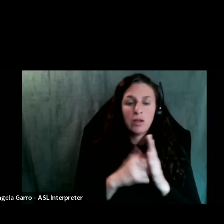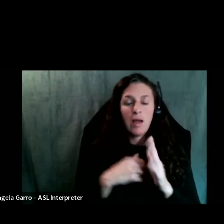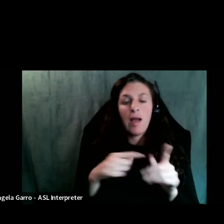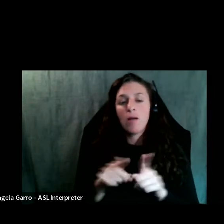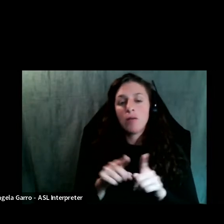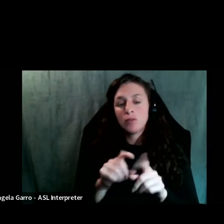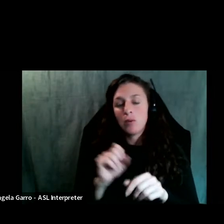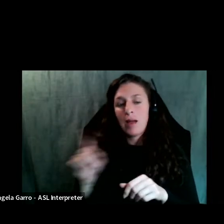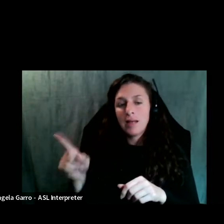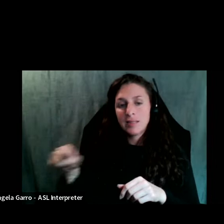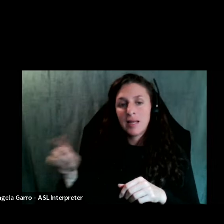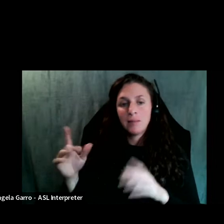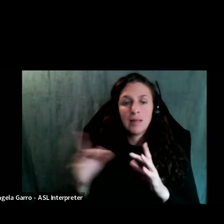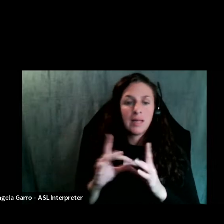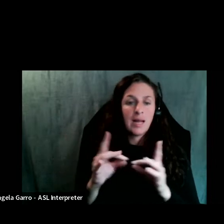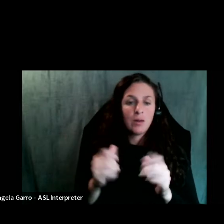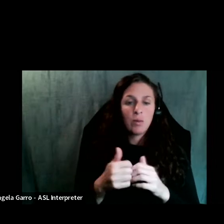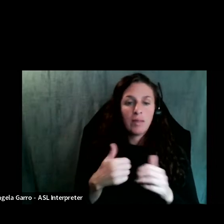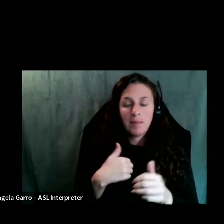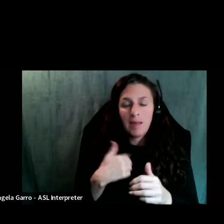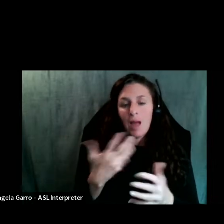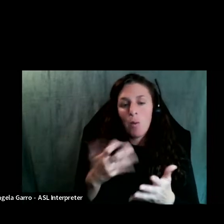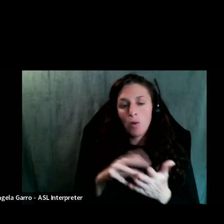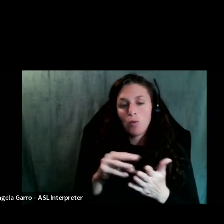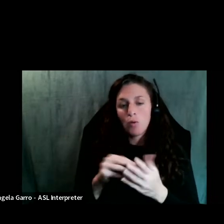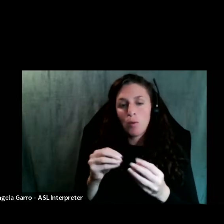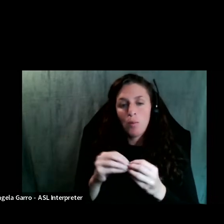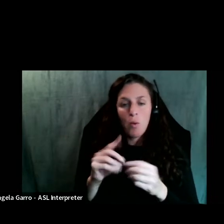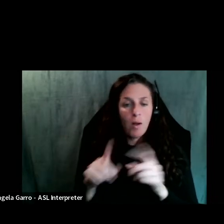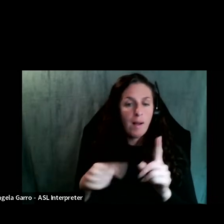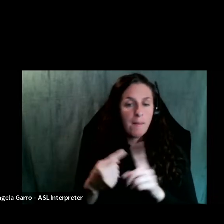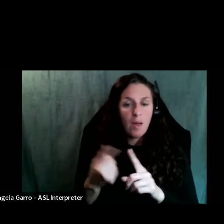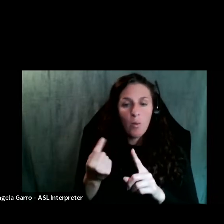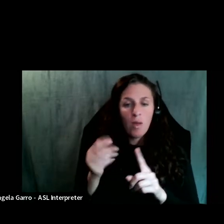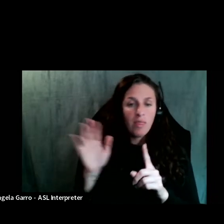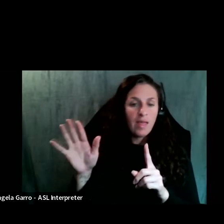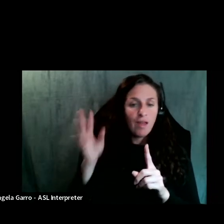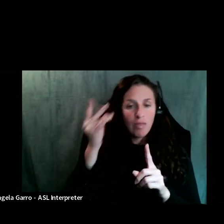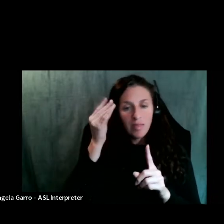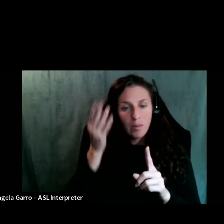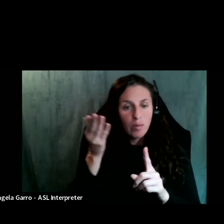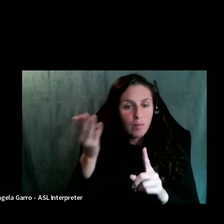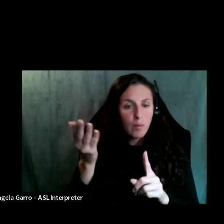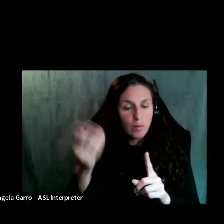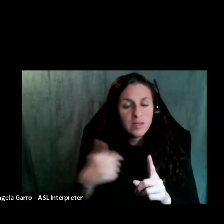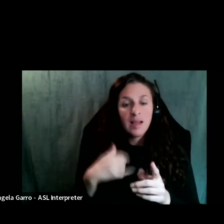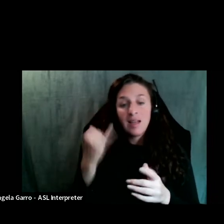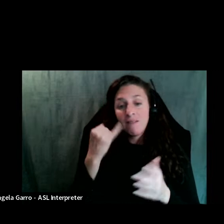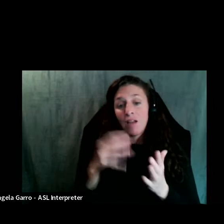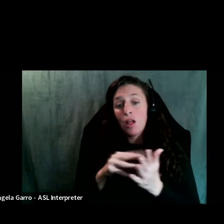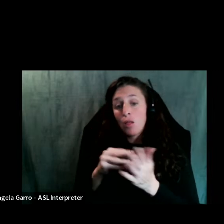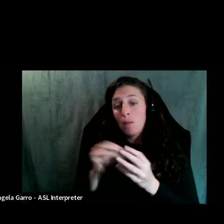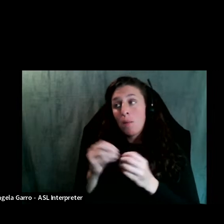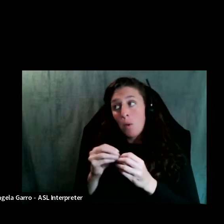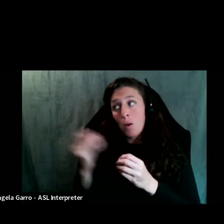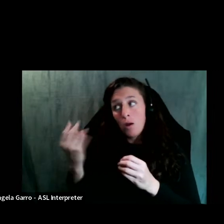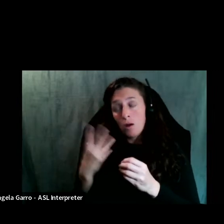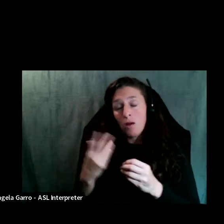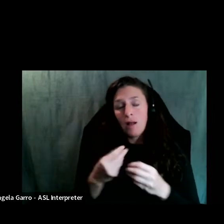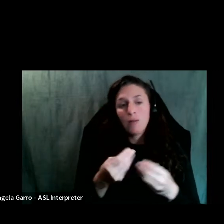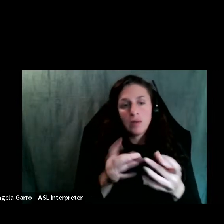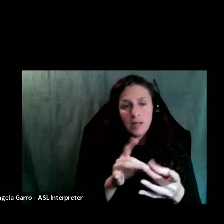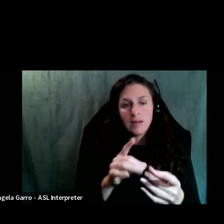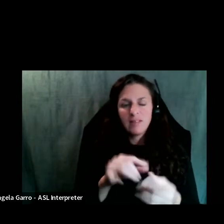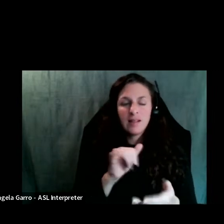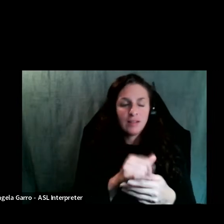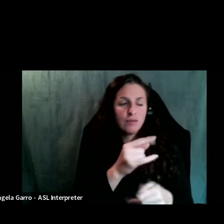them to connect with me because I'd like to learn more about absolutely what they're thinking, proposing. So if I learn more, I'll connect back with you. I think that's the right process. So